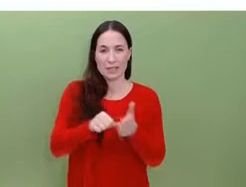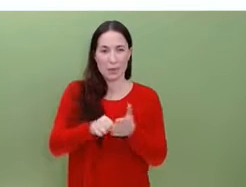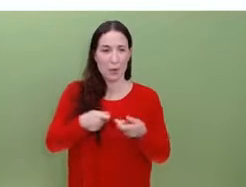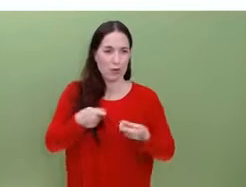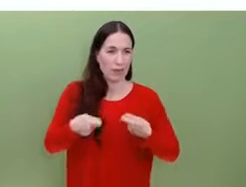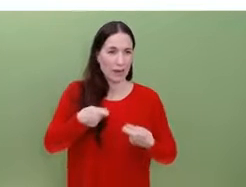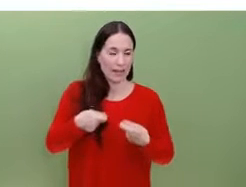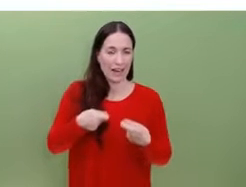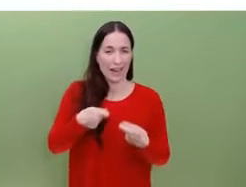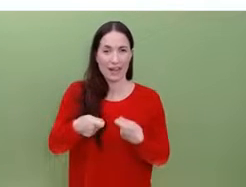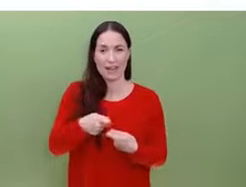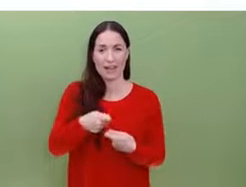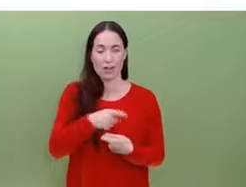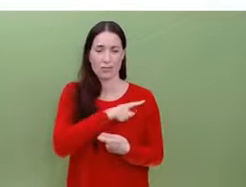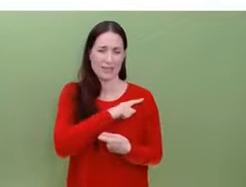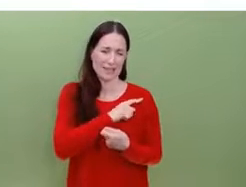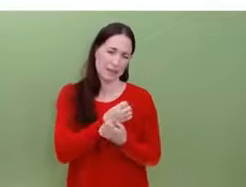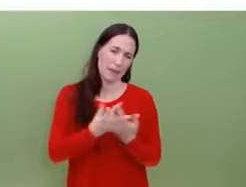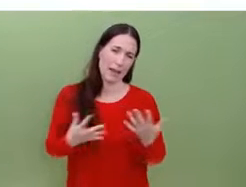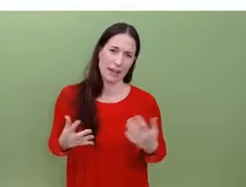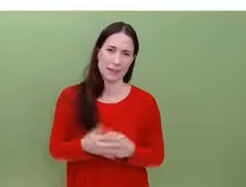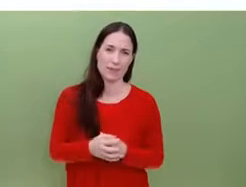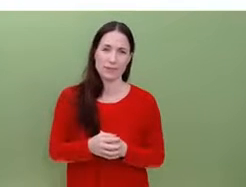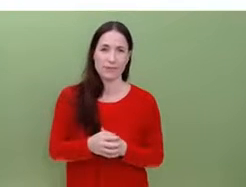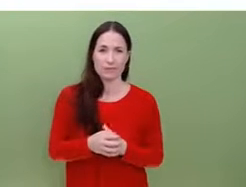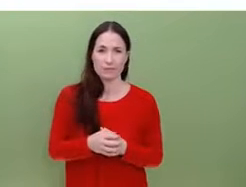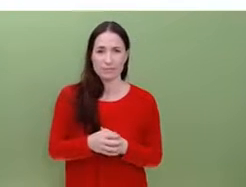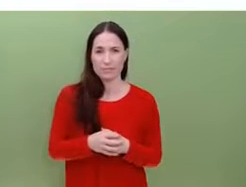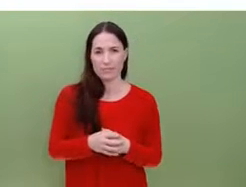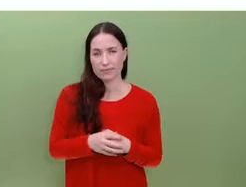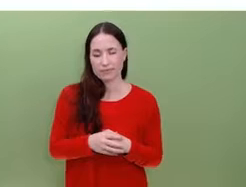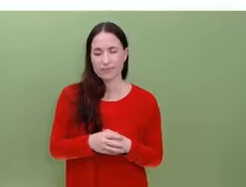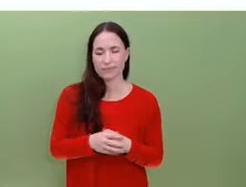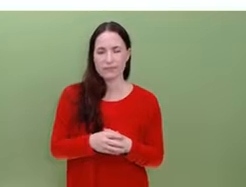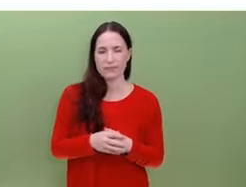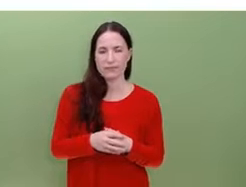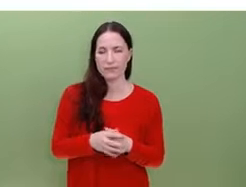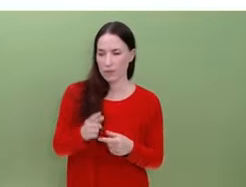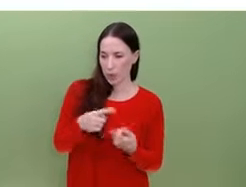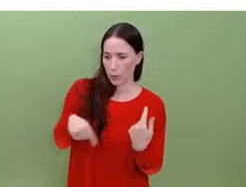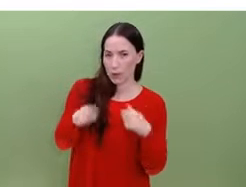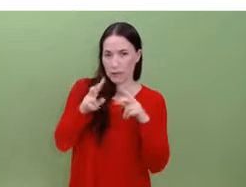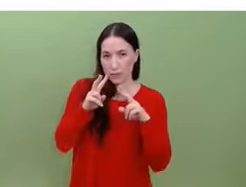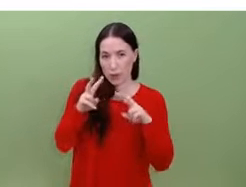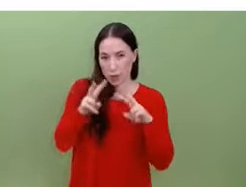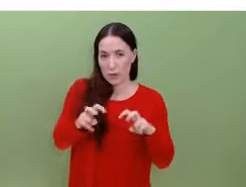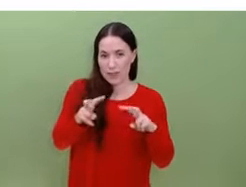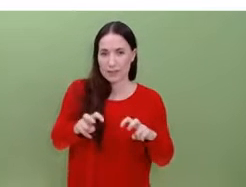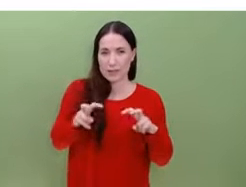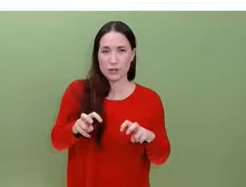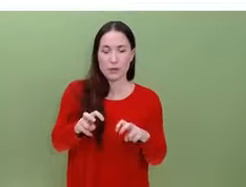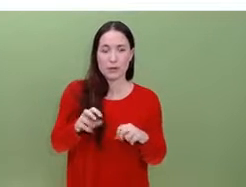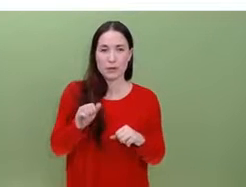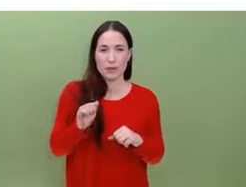many reasons. So what we've been looking at is that, yes, these interventions